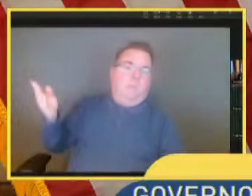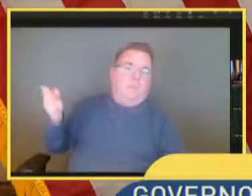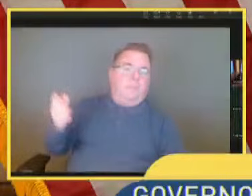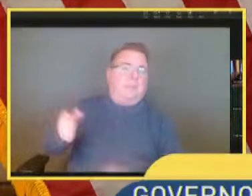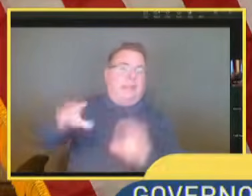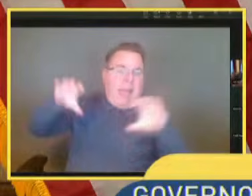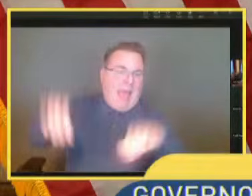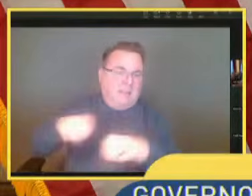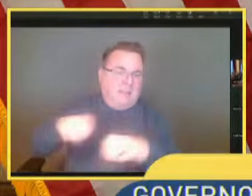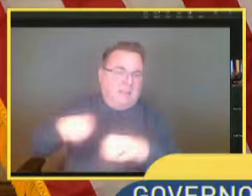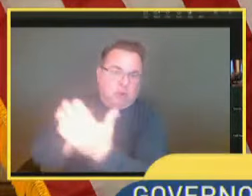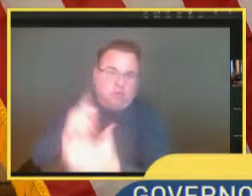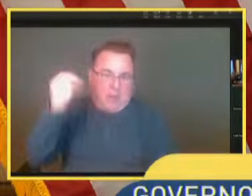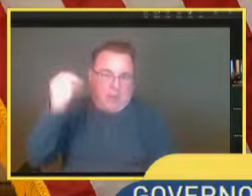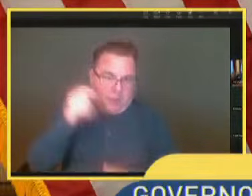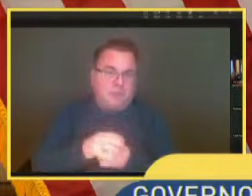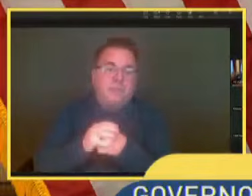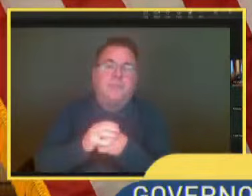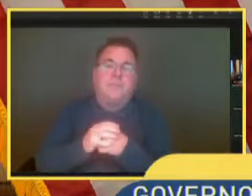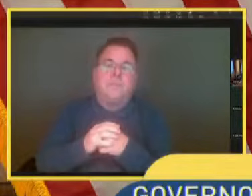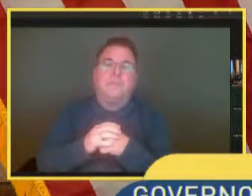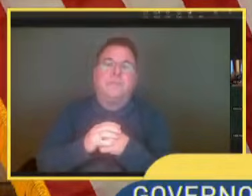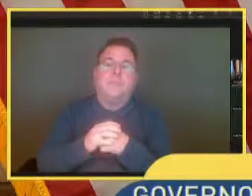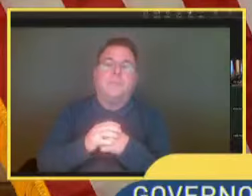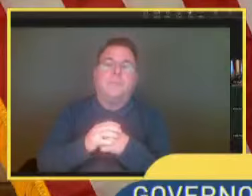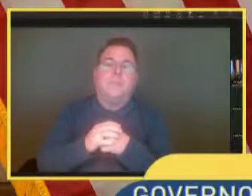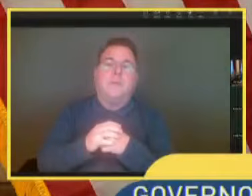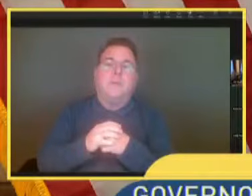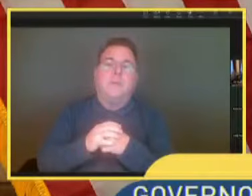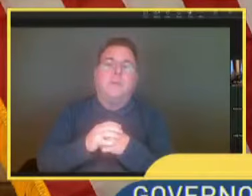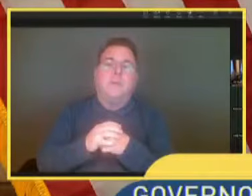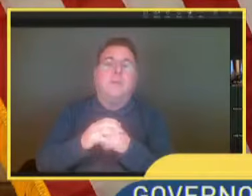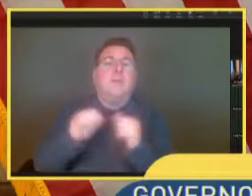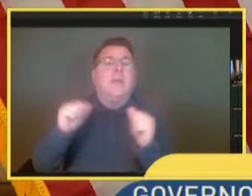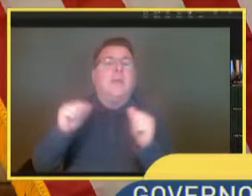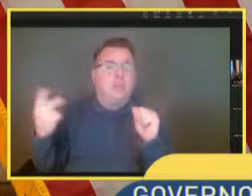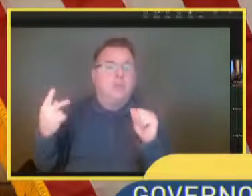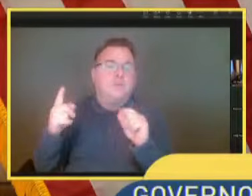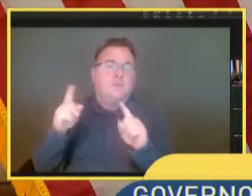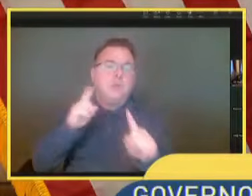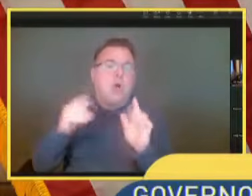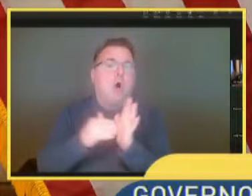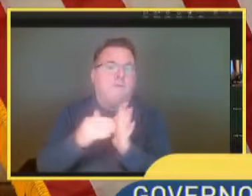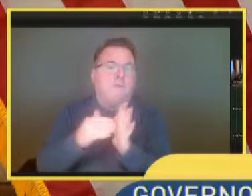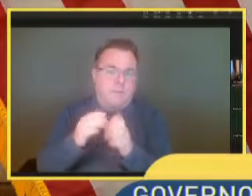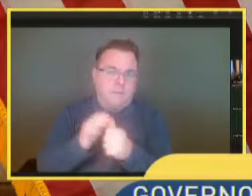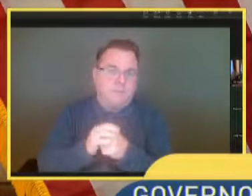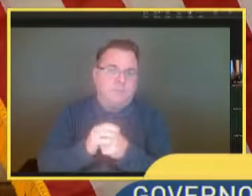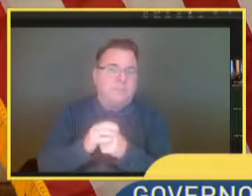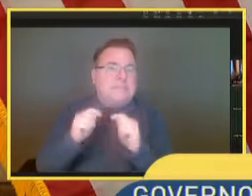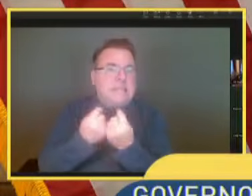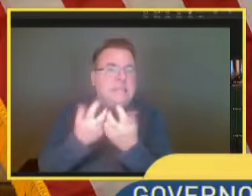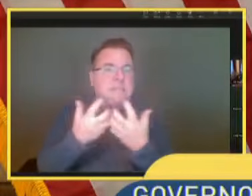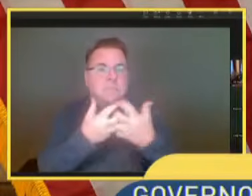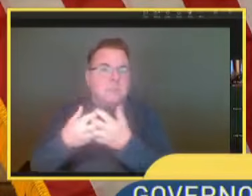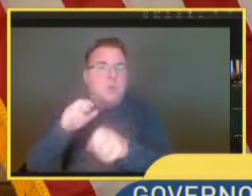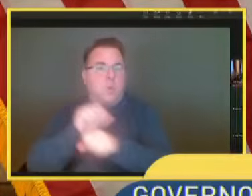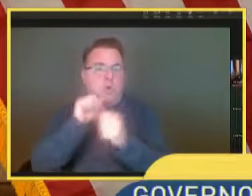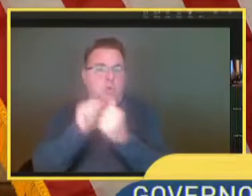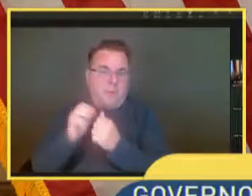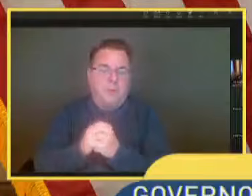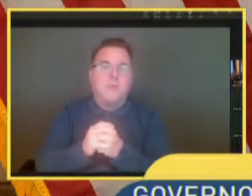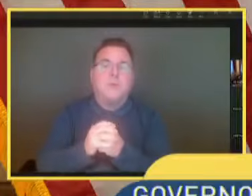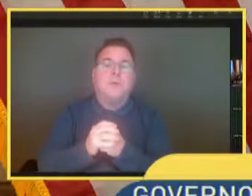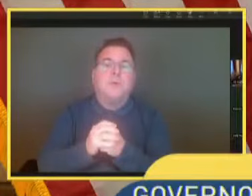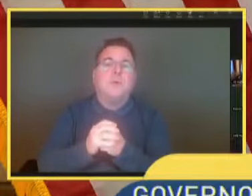away. And so what I can say is, the Attorney General and I are having conversations about this. Our teams are coordinated, and we're preparing for